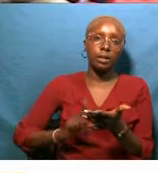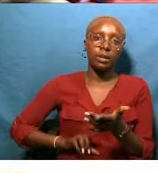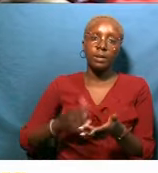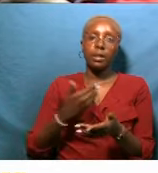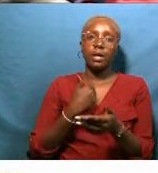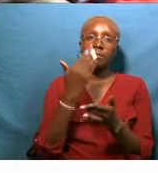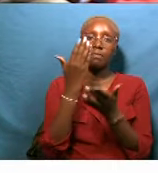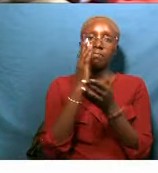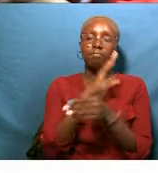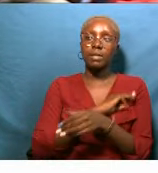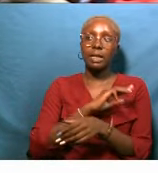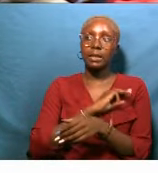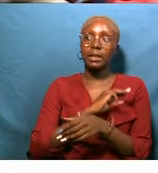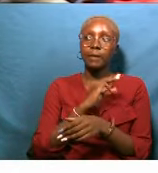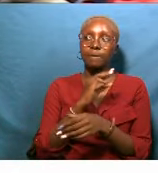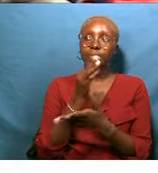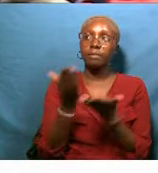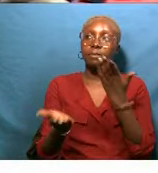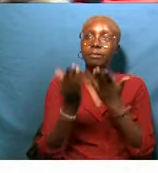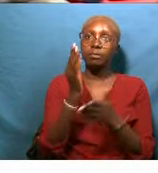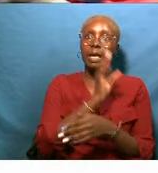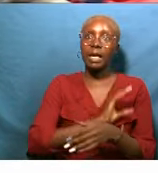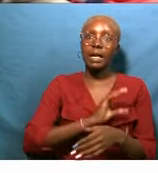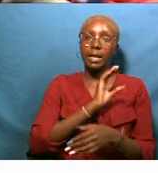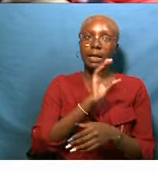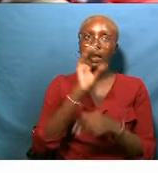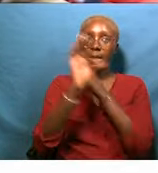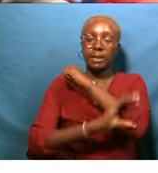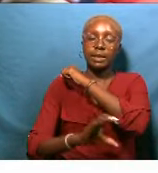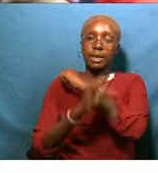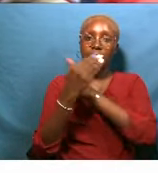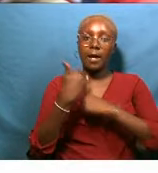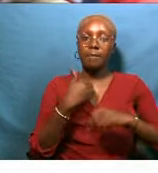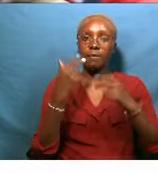May the country have peace and people be blessed.